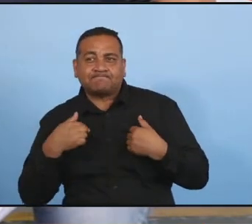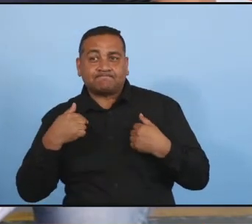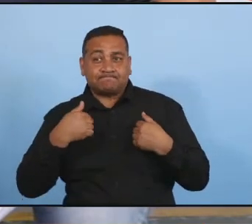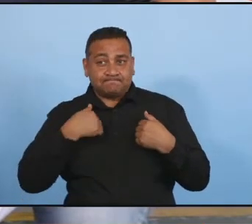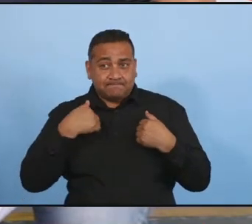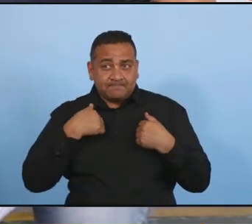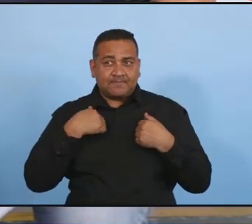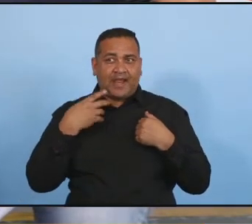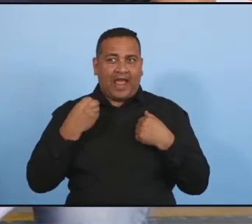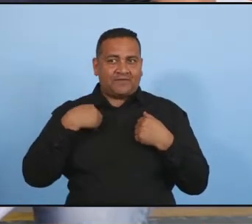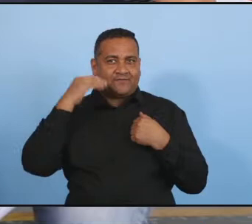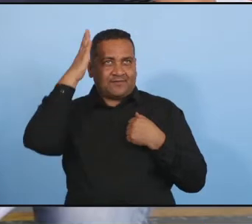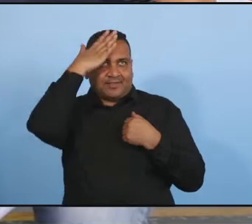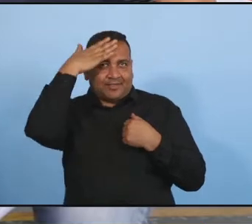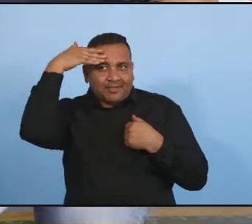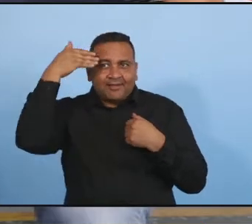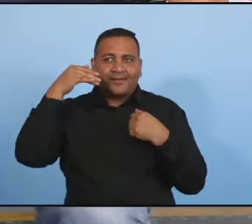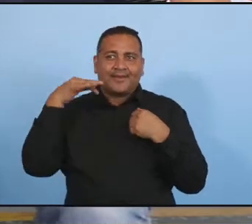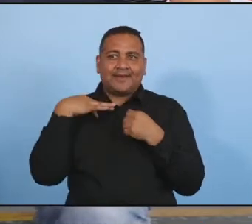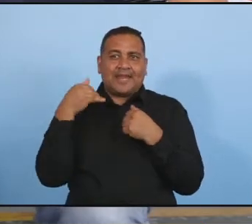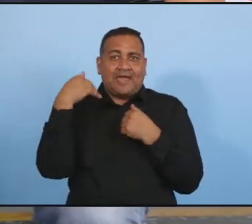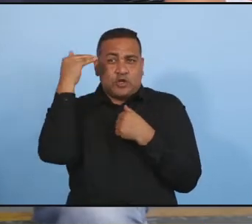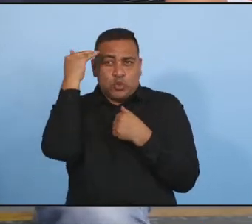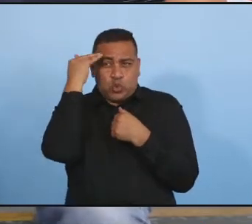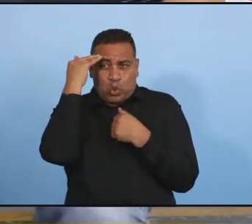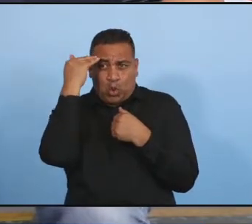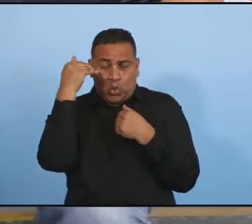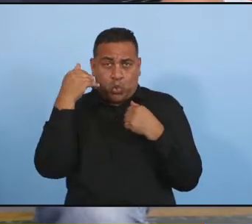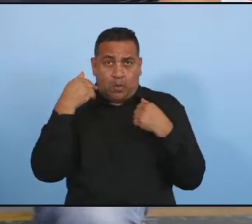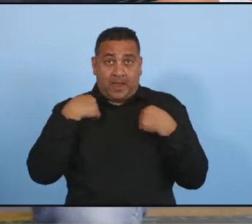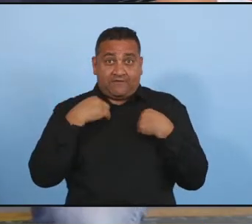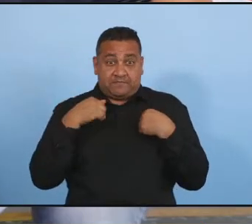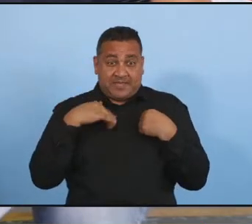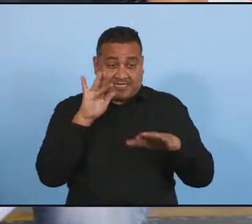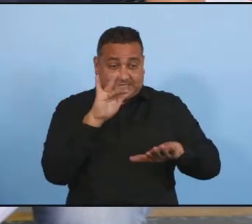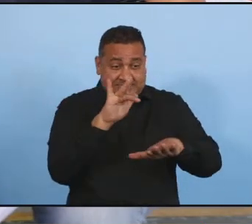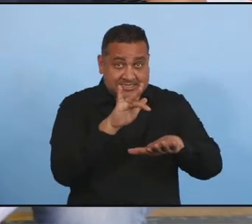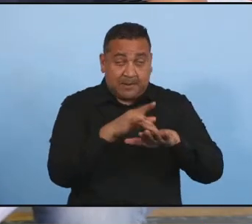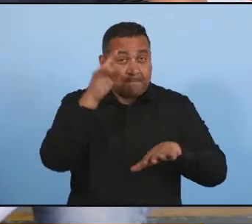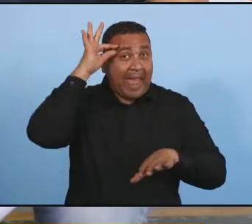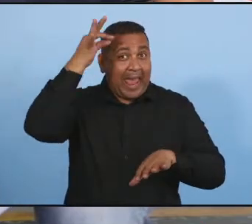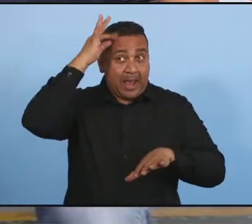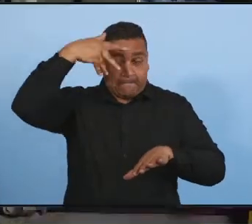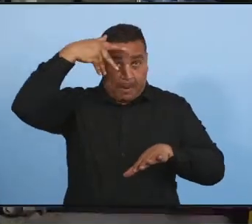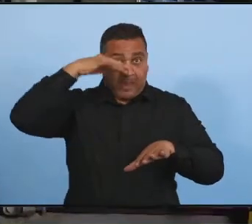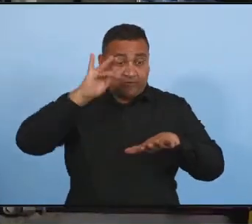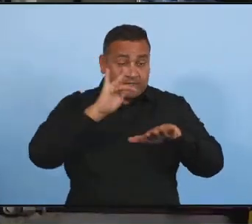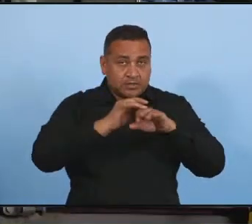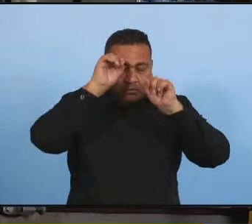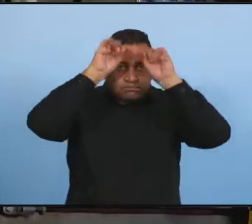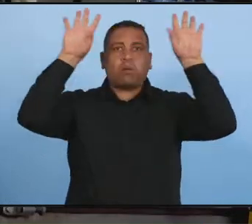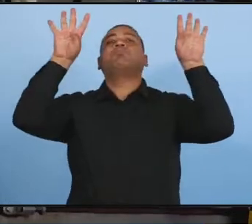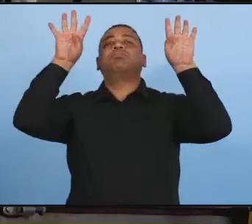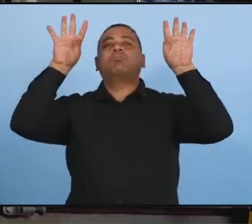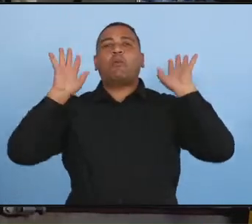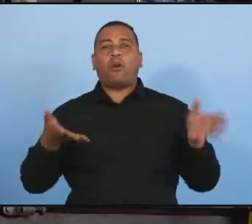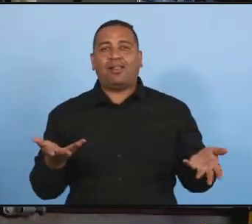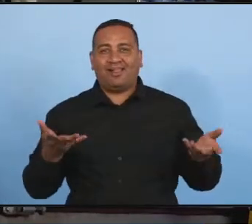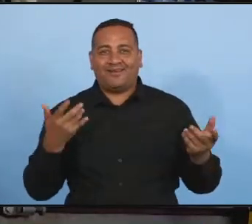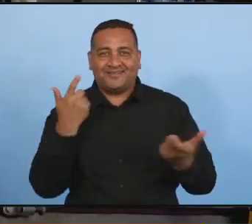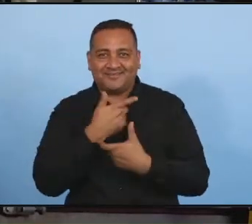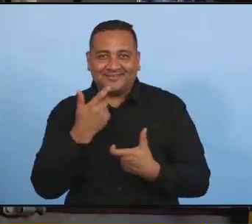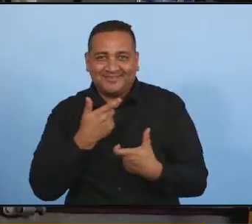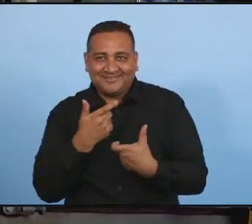goodness, but otherwise it's always standing like that. So when it comes to electronics, I'm extremely scared. But you know what? If you guys feel you can do this, go for it. That